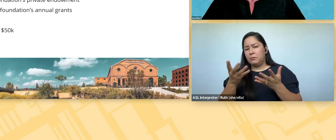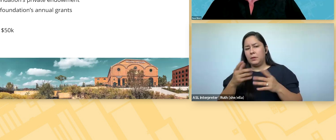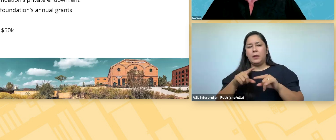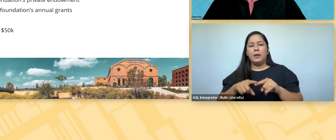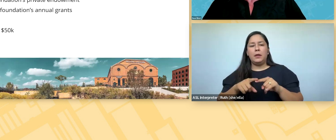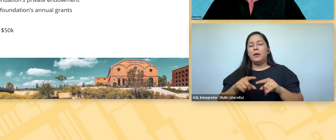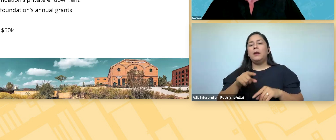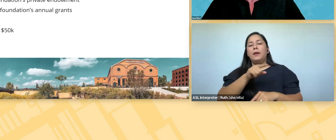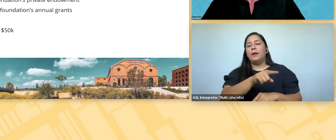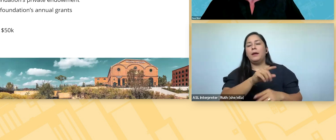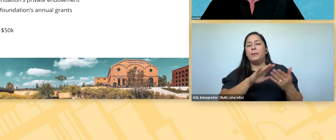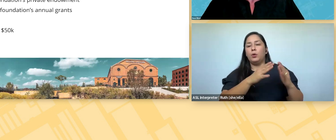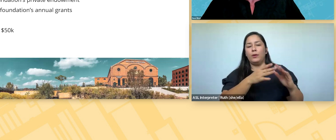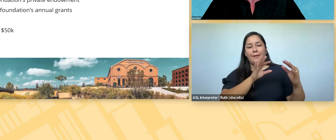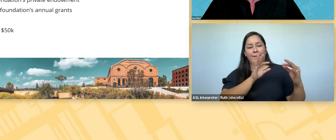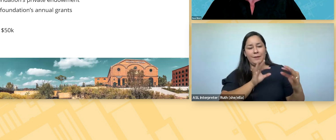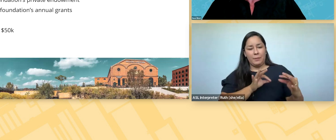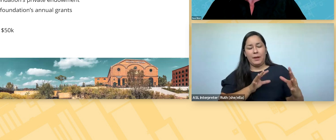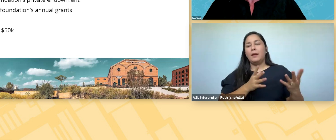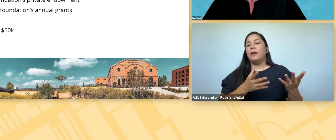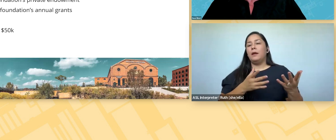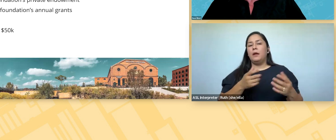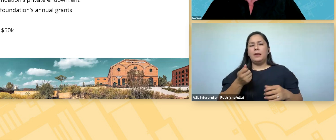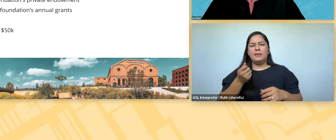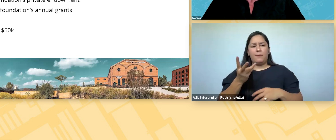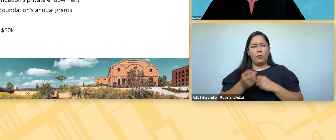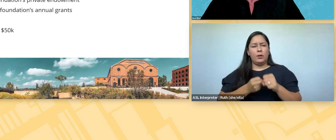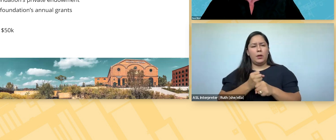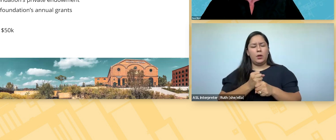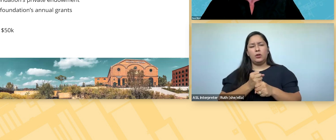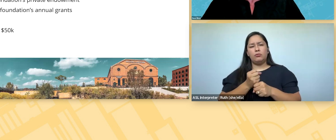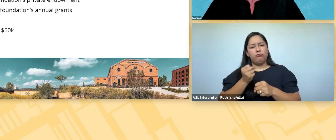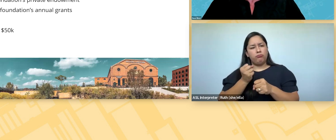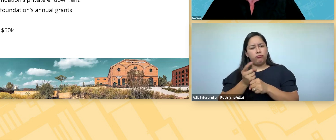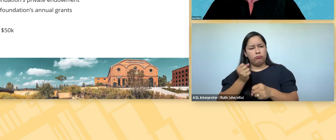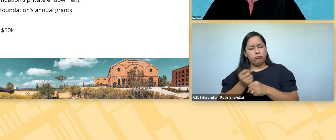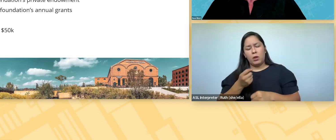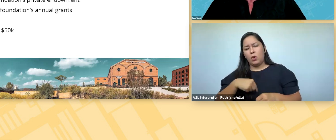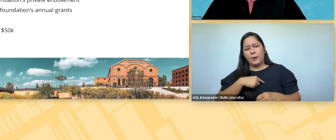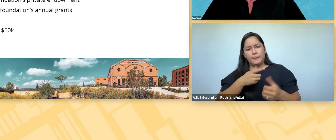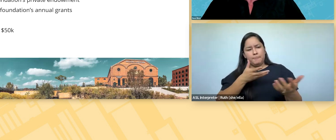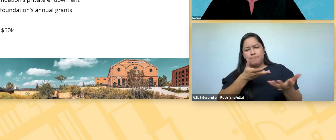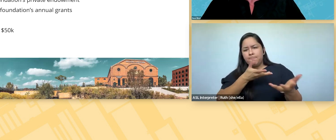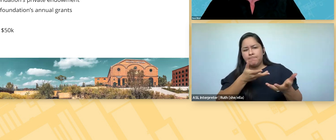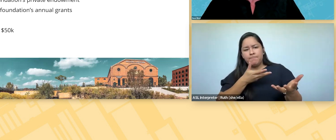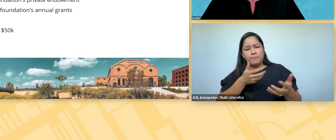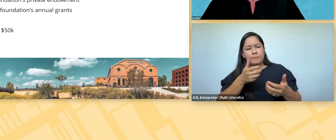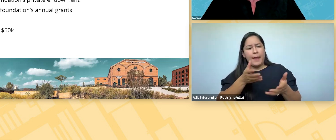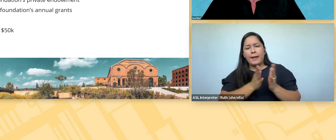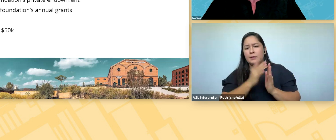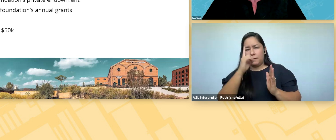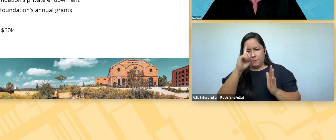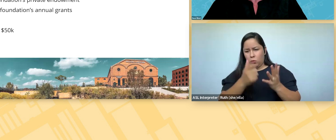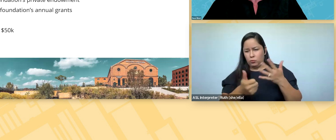from the community. We go through a process every several years of refreshing our strategic framework. And